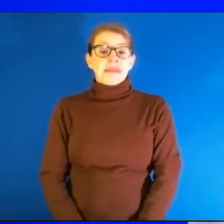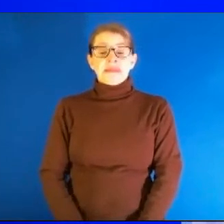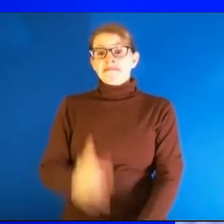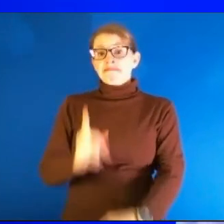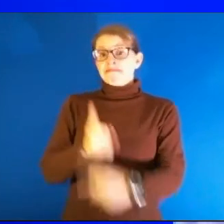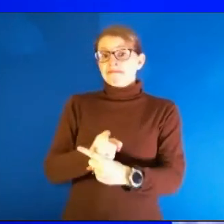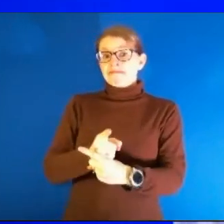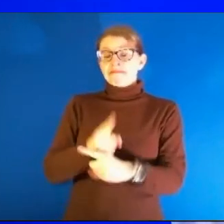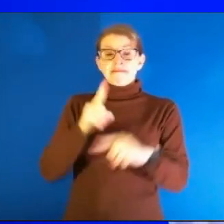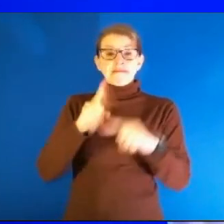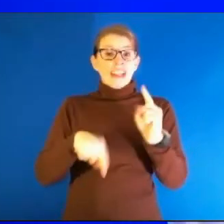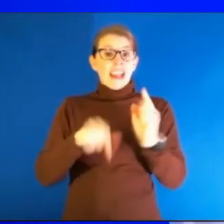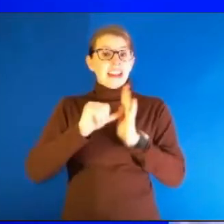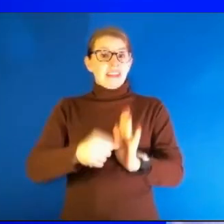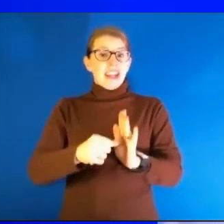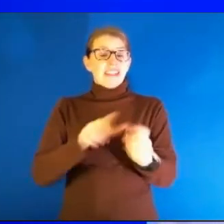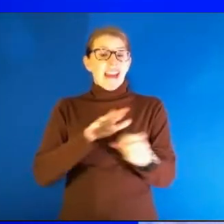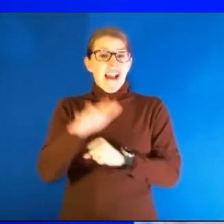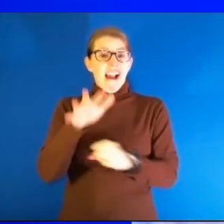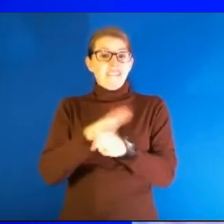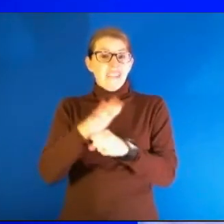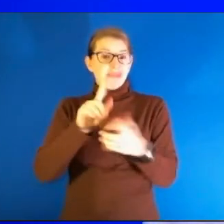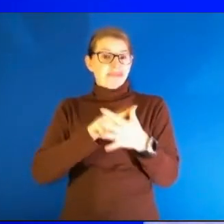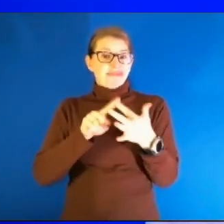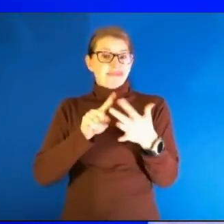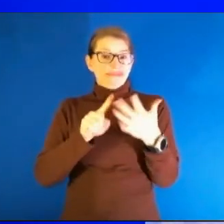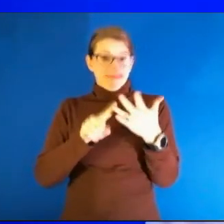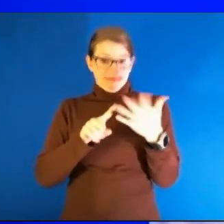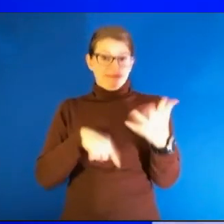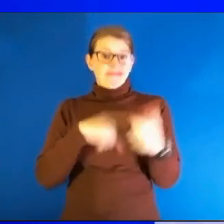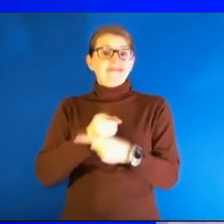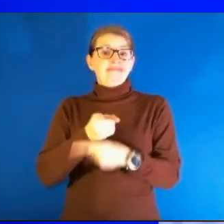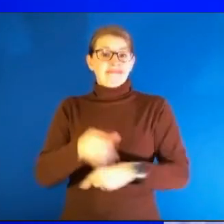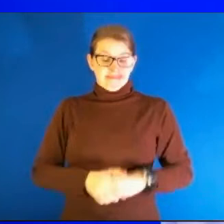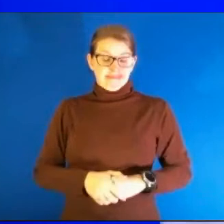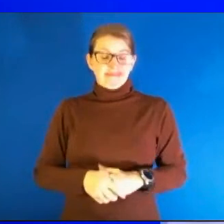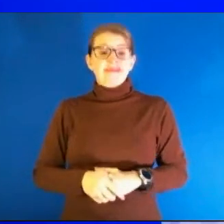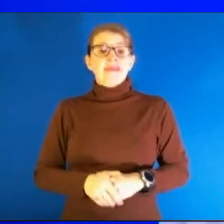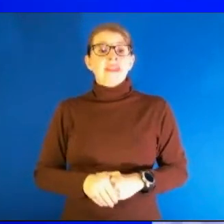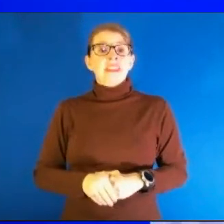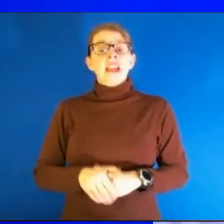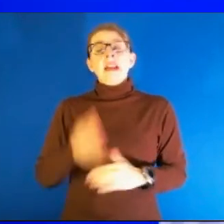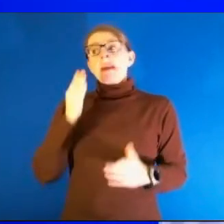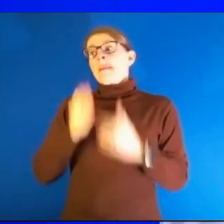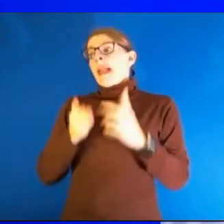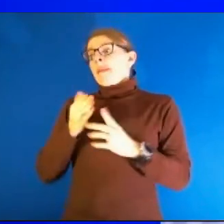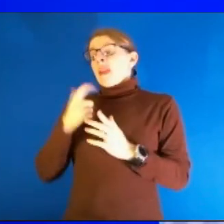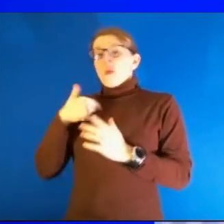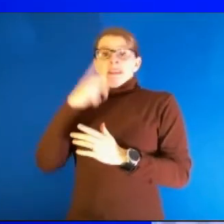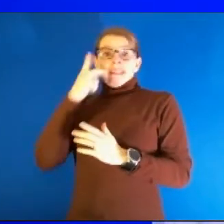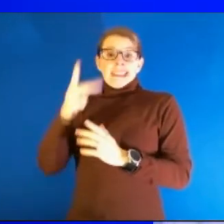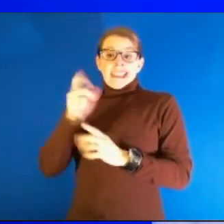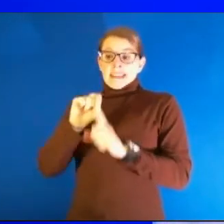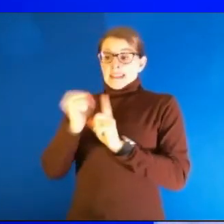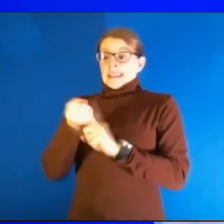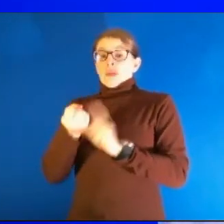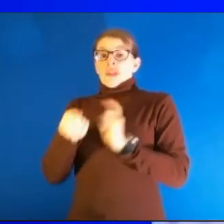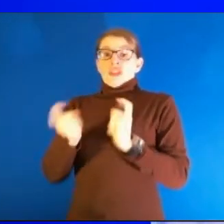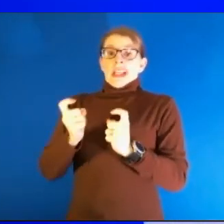those points enough. You know, what we have seen really is maybe a situation or a flux and change in the situation